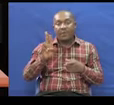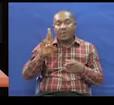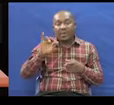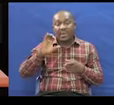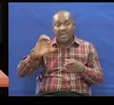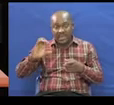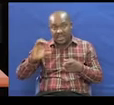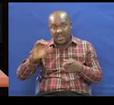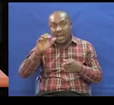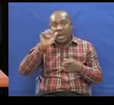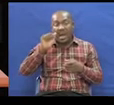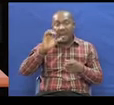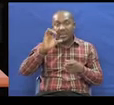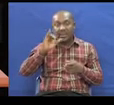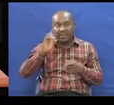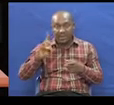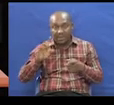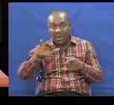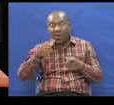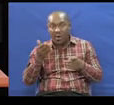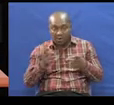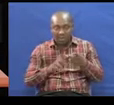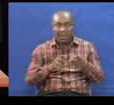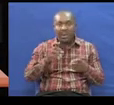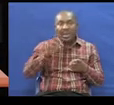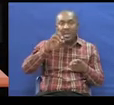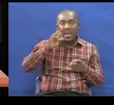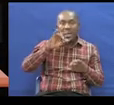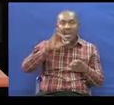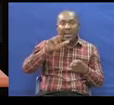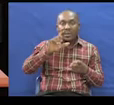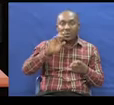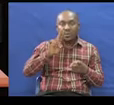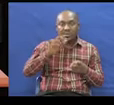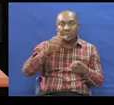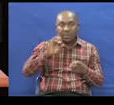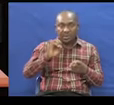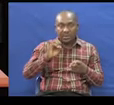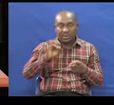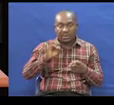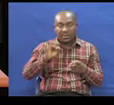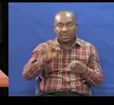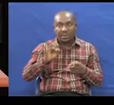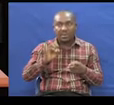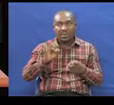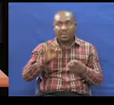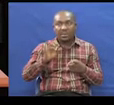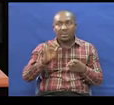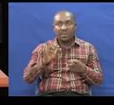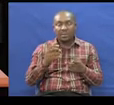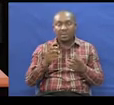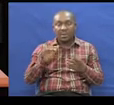or dilute hydrochloric acid. So we are either using dilute